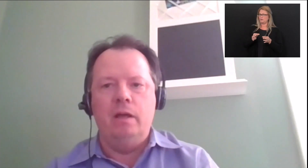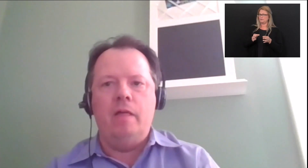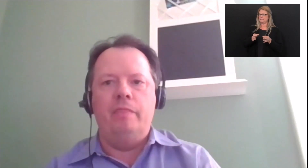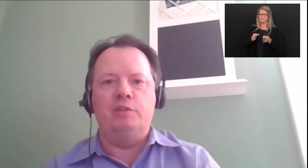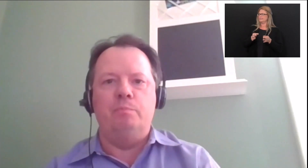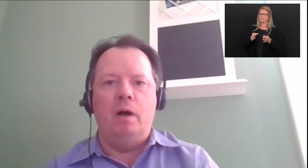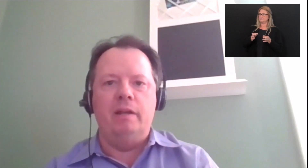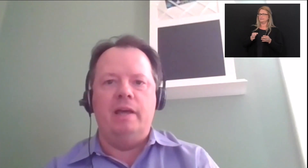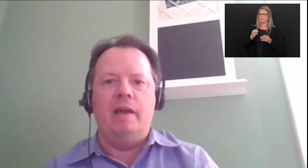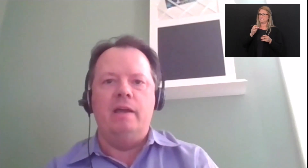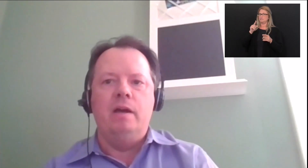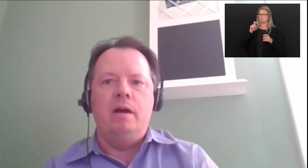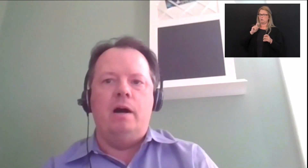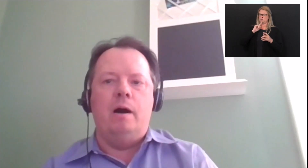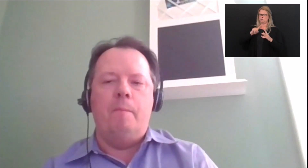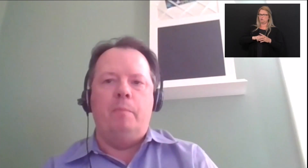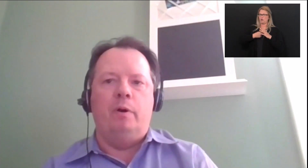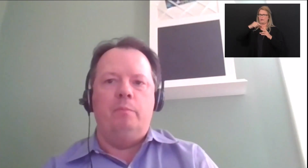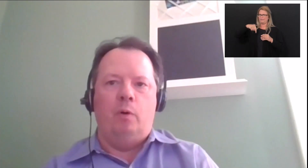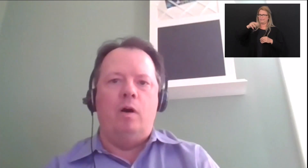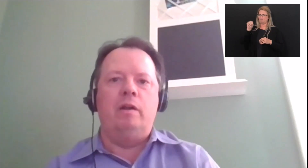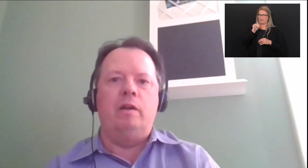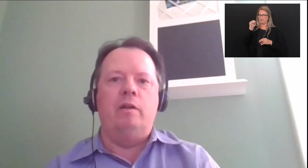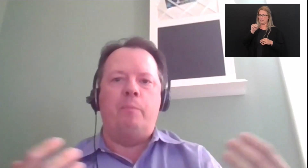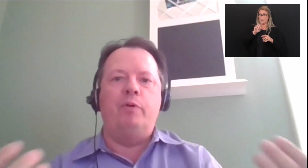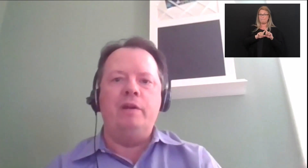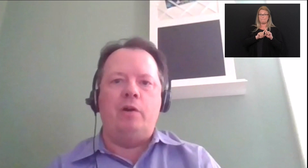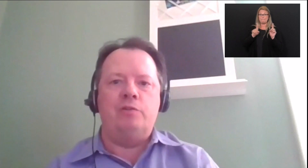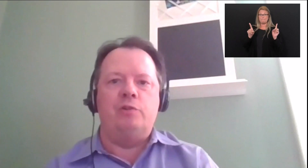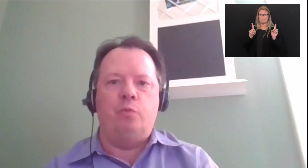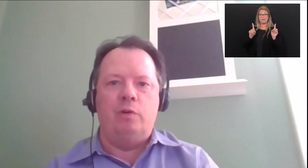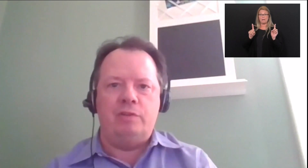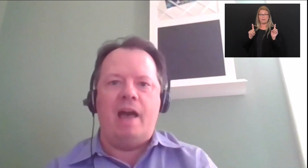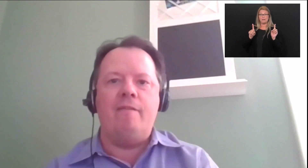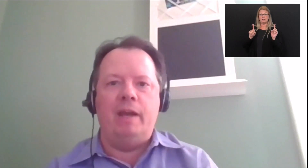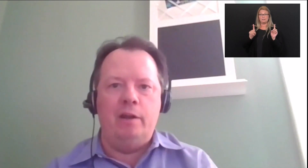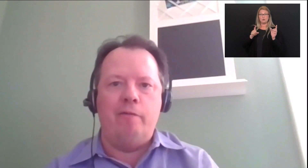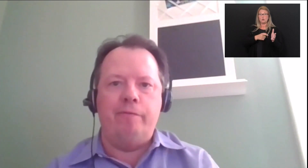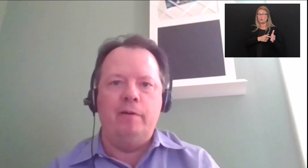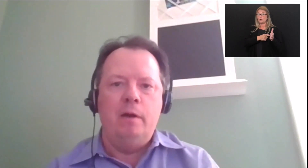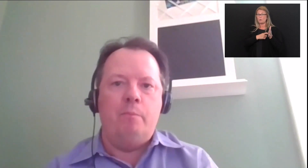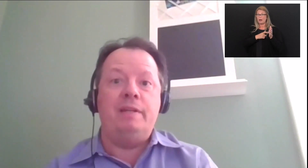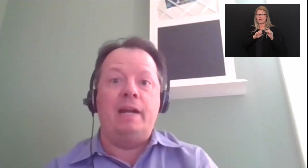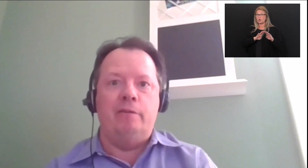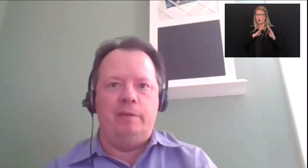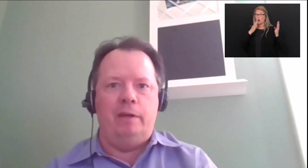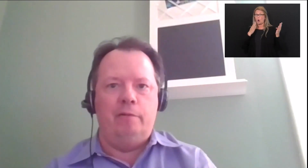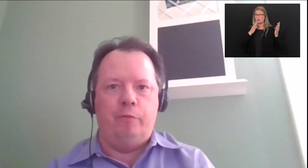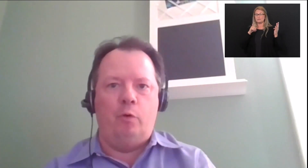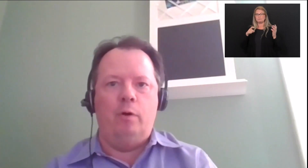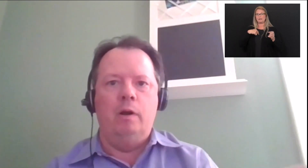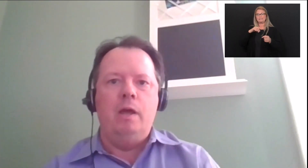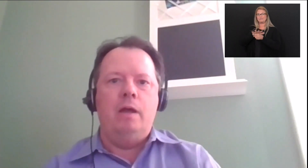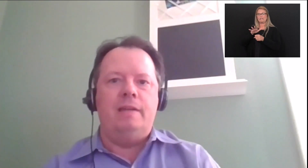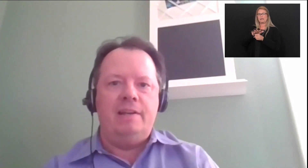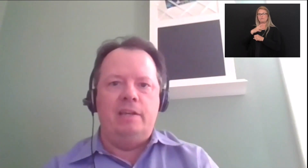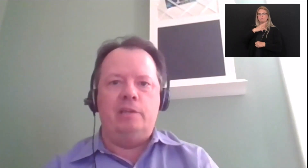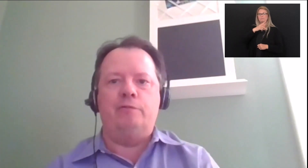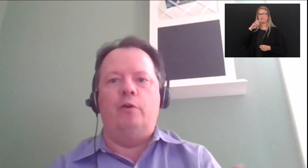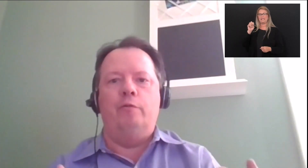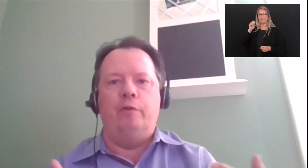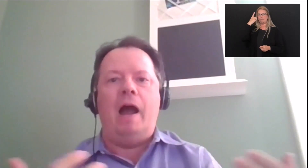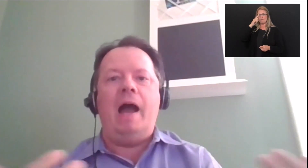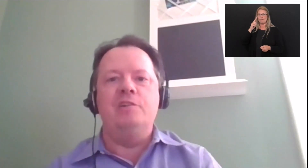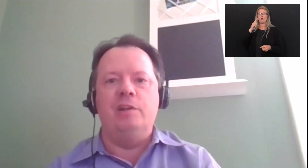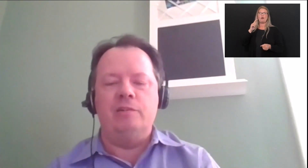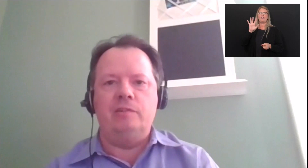begin this Monday, but one of their precursors was having enough protective gear for dentists,